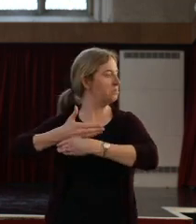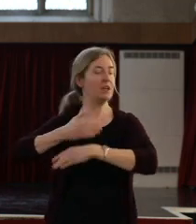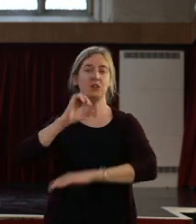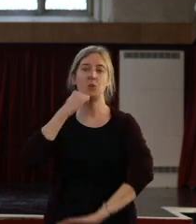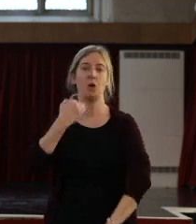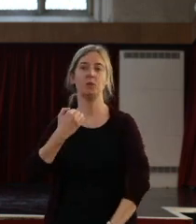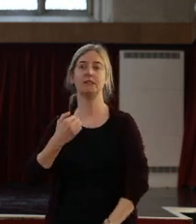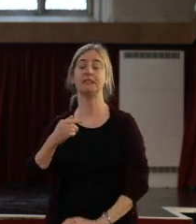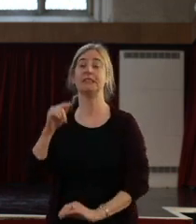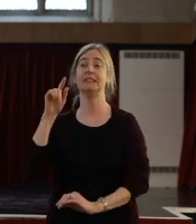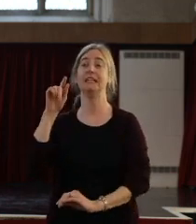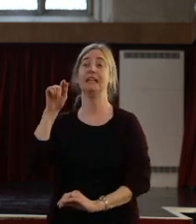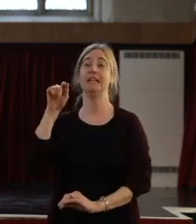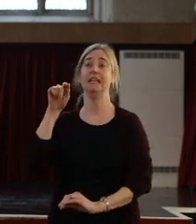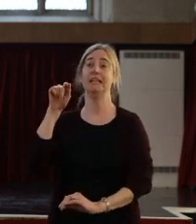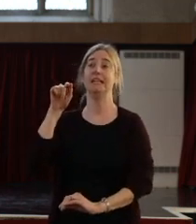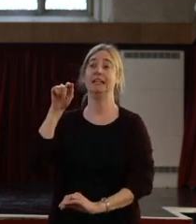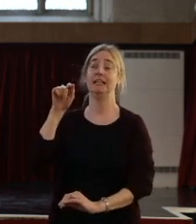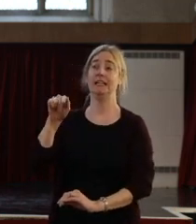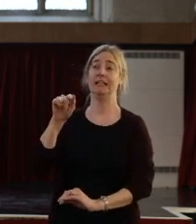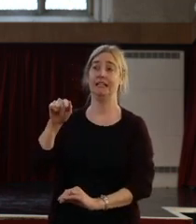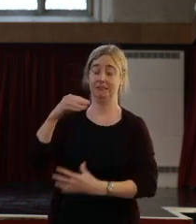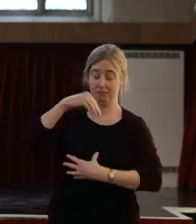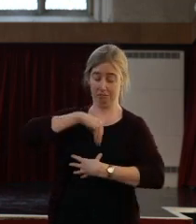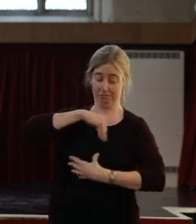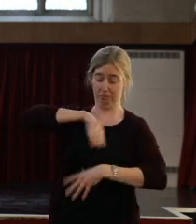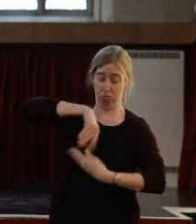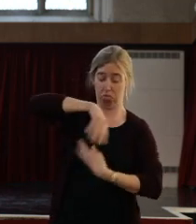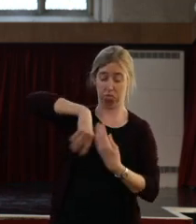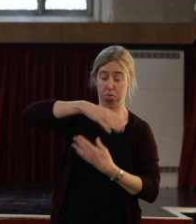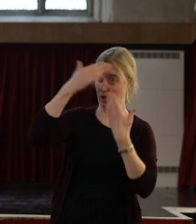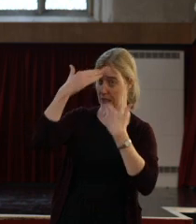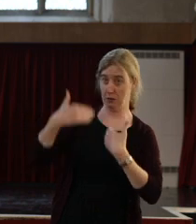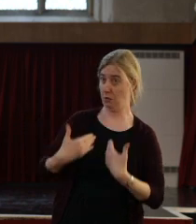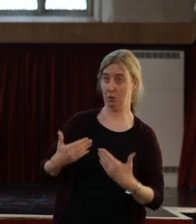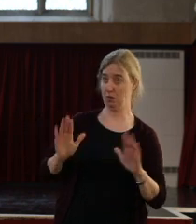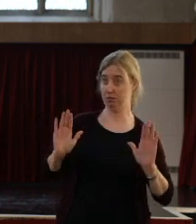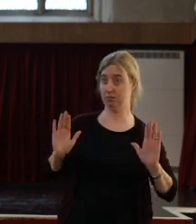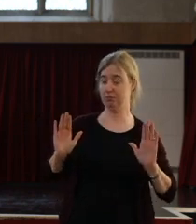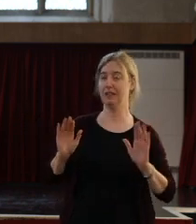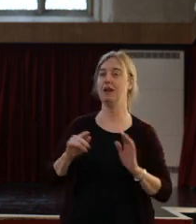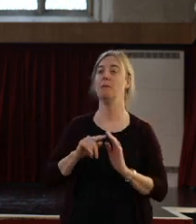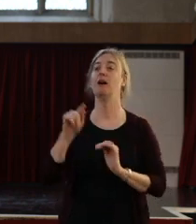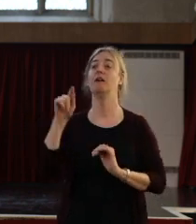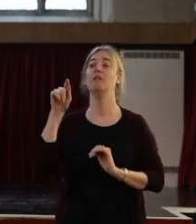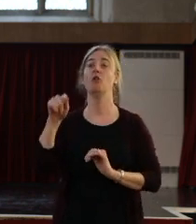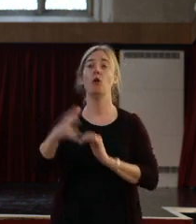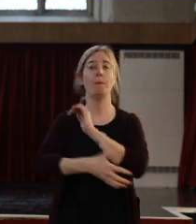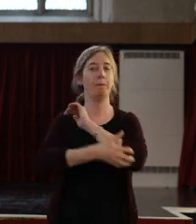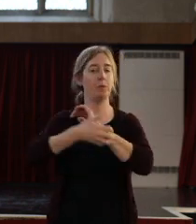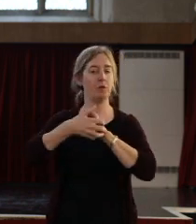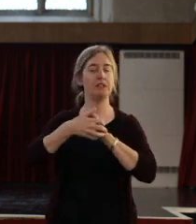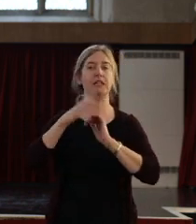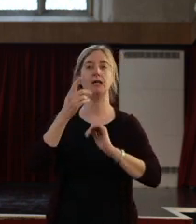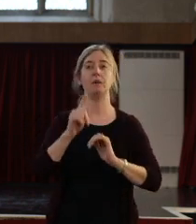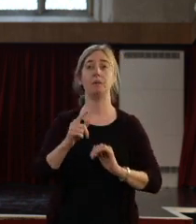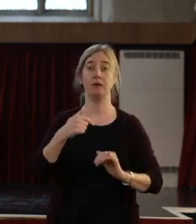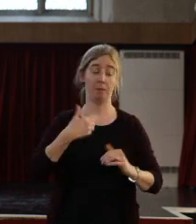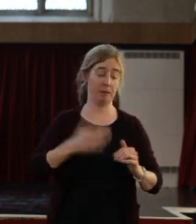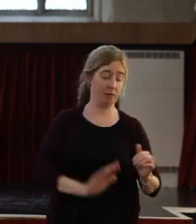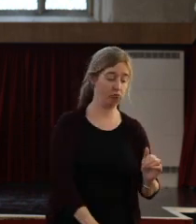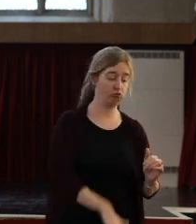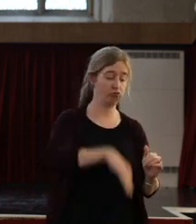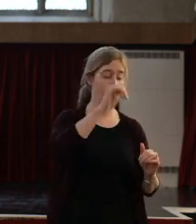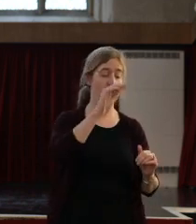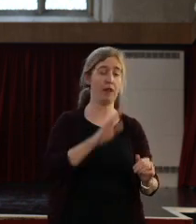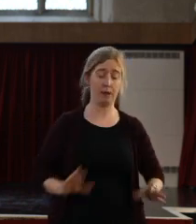He's in a landscape I wasn't party to. I really don't know what's going on. But in terms of poverty and people being drawn to the arts, obviously I came from that. I mean, we